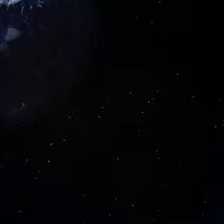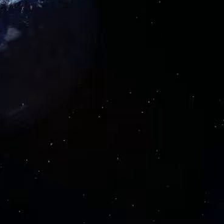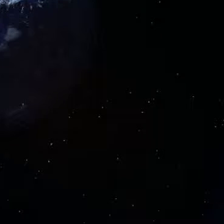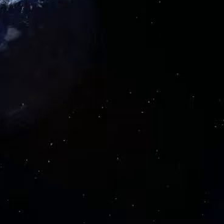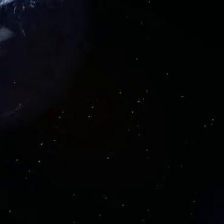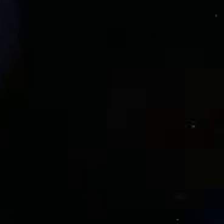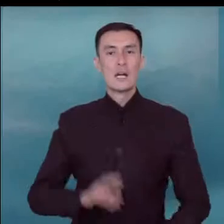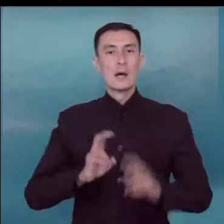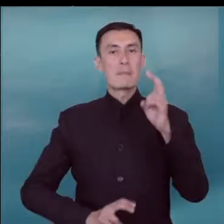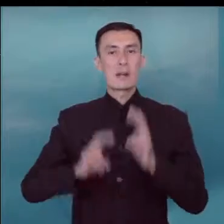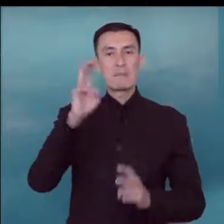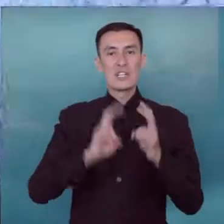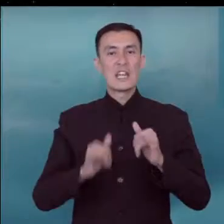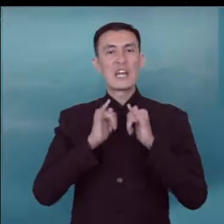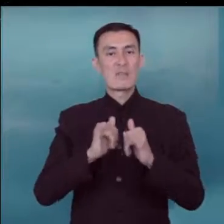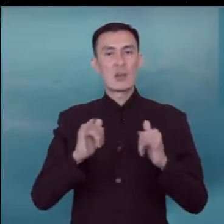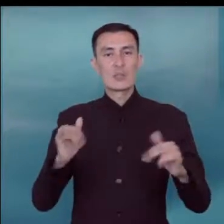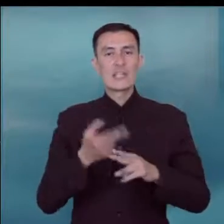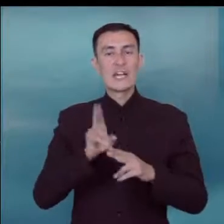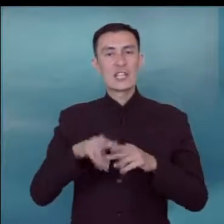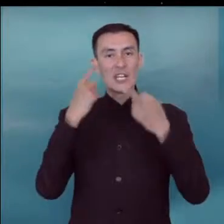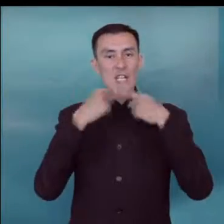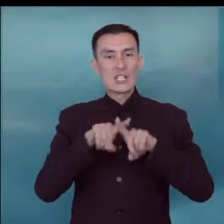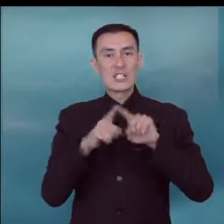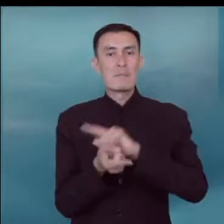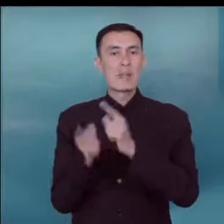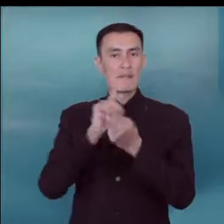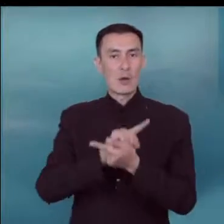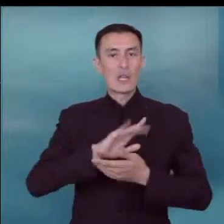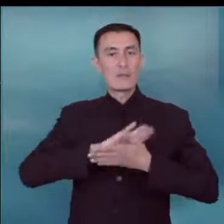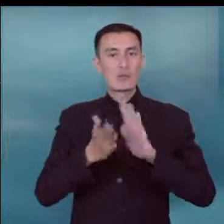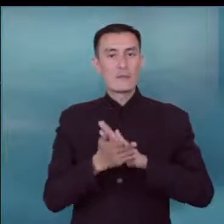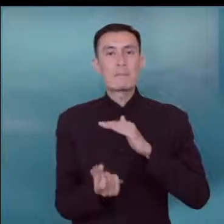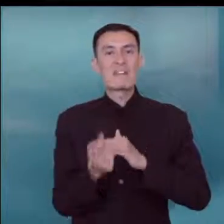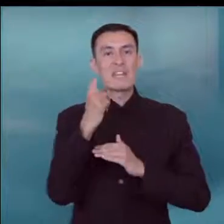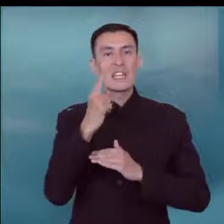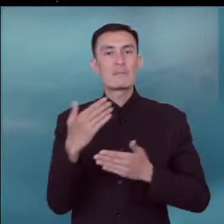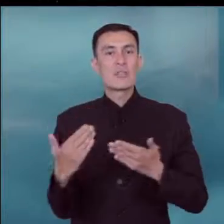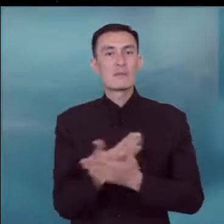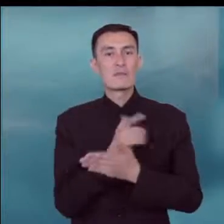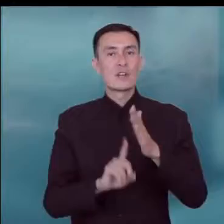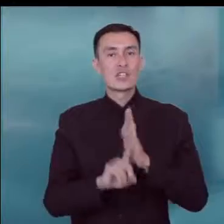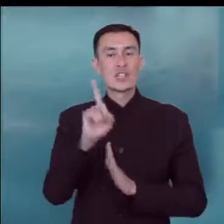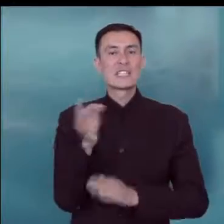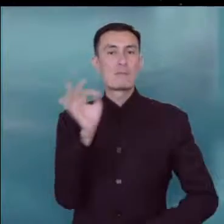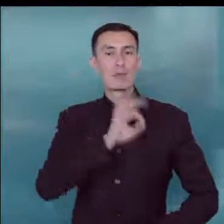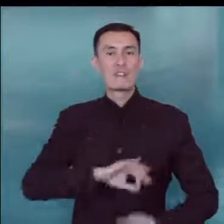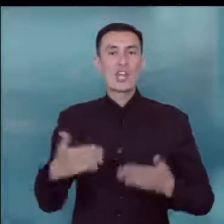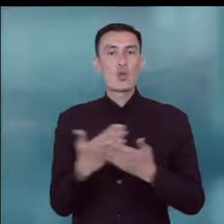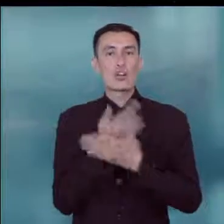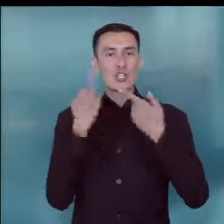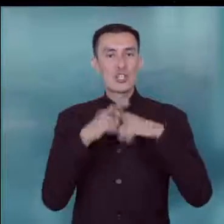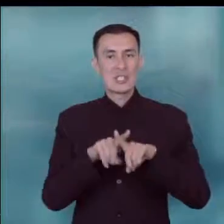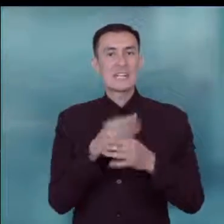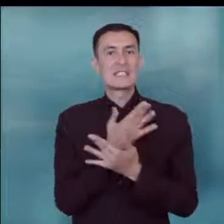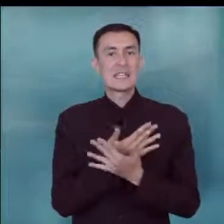The Industrial Revolution is the technological disruption caused by the introduction and beginning of the common use of new